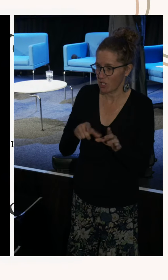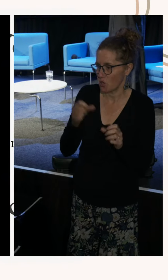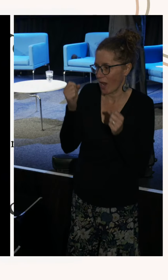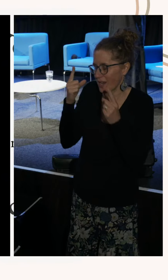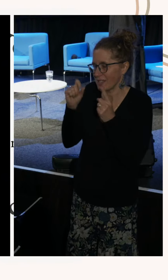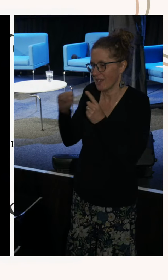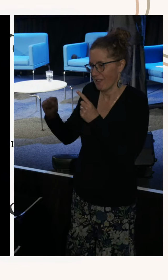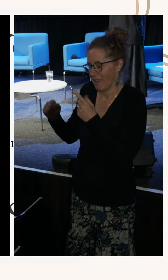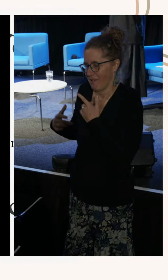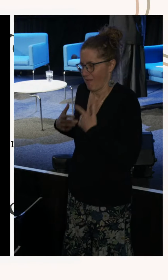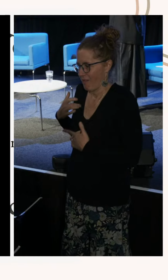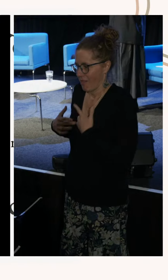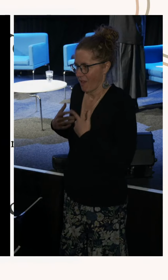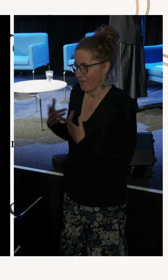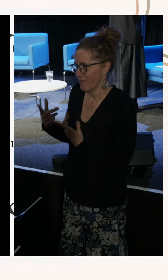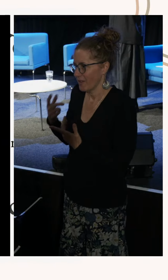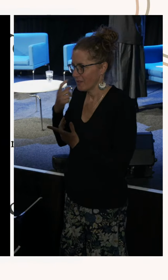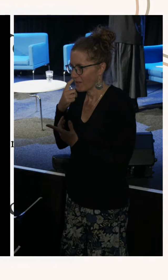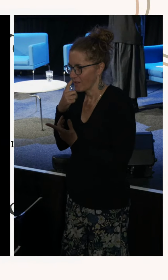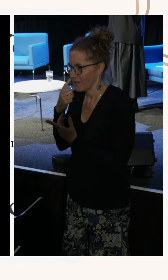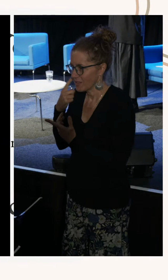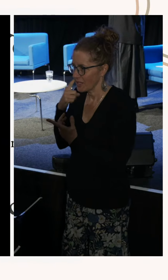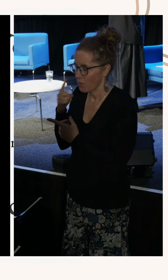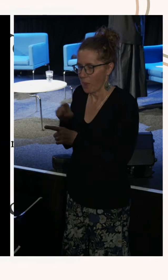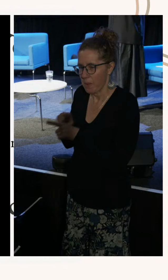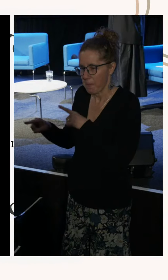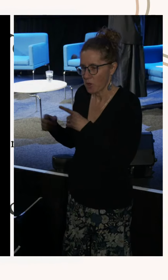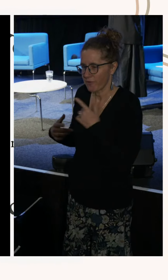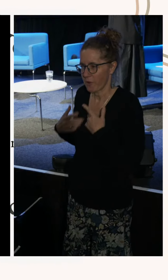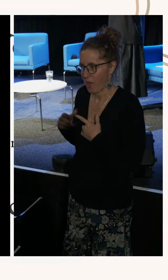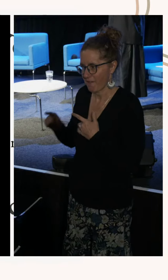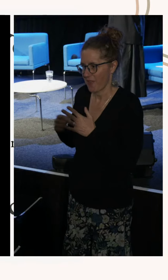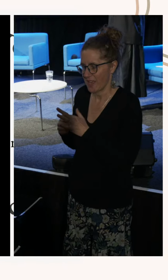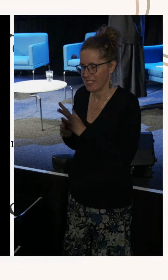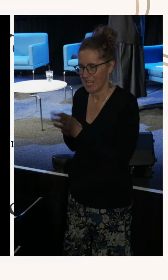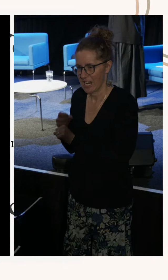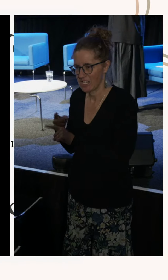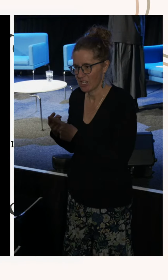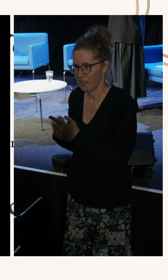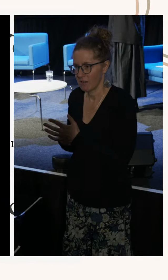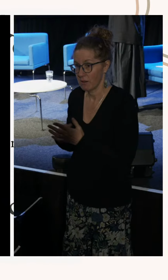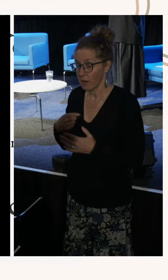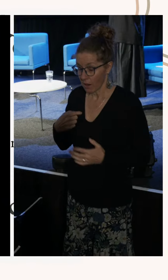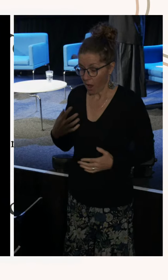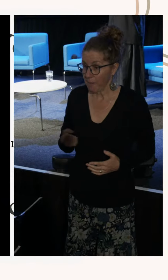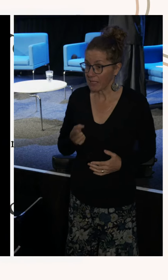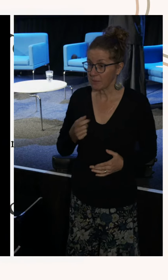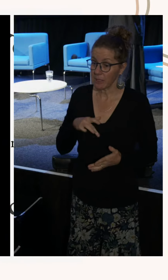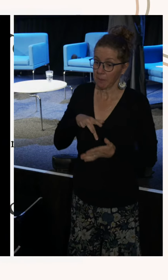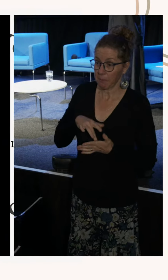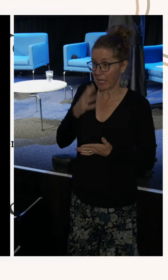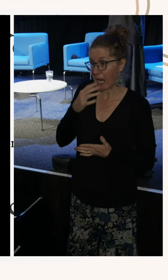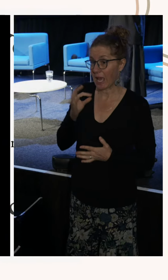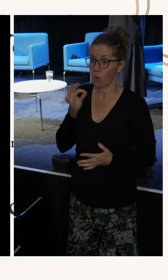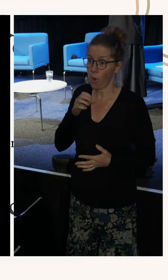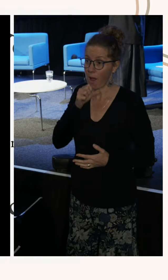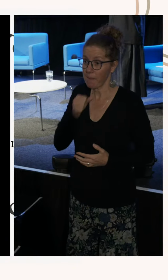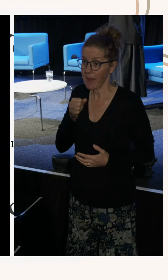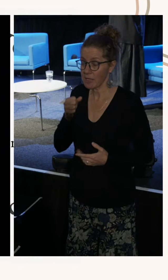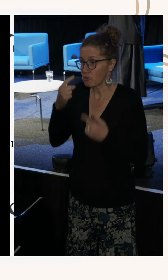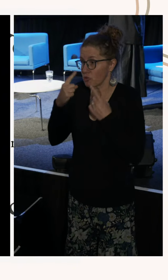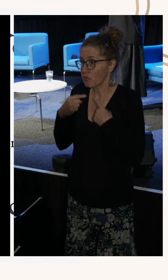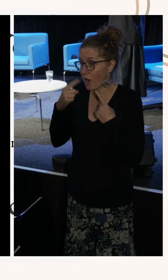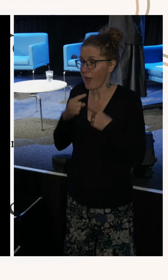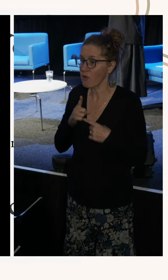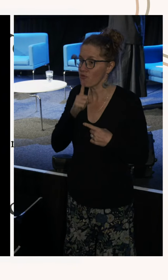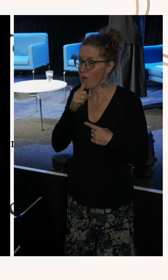in occupied territory while trying to squeeze the most out of life as a teenager. I don't need to be a middle-aged white man to cry at a Red Hot Chili Peppers concert,